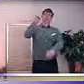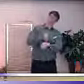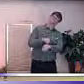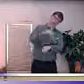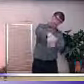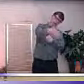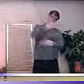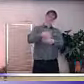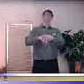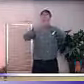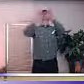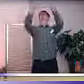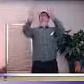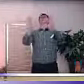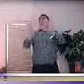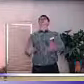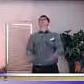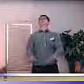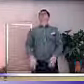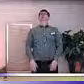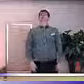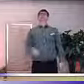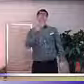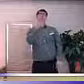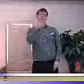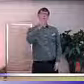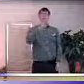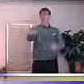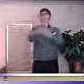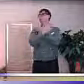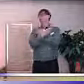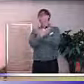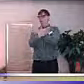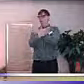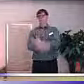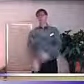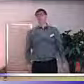your greatness. You are loved.